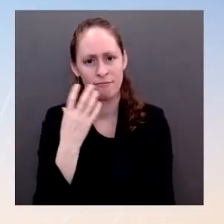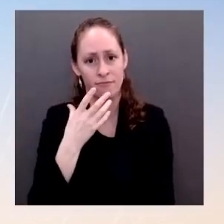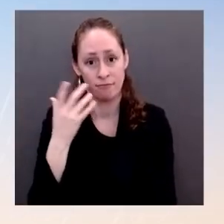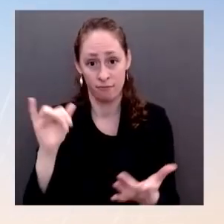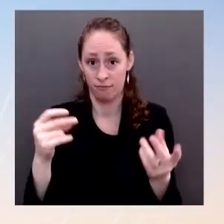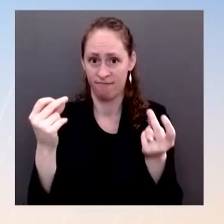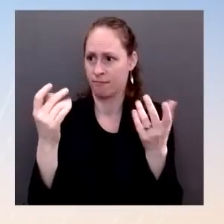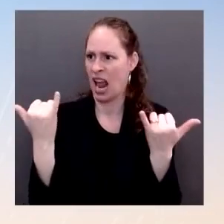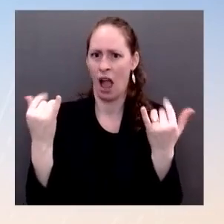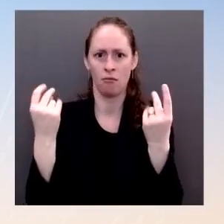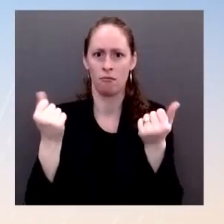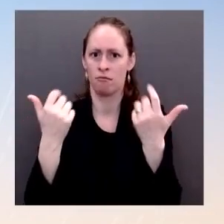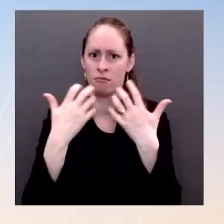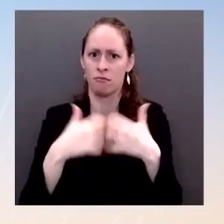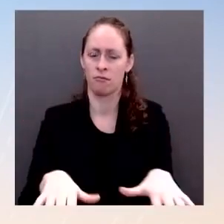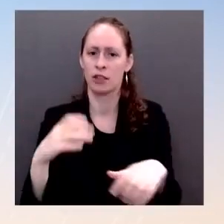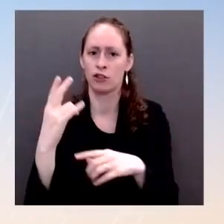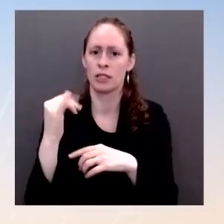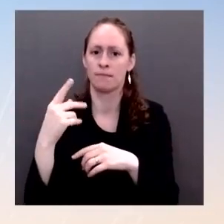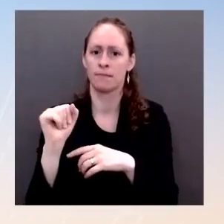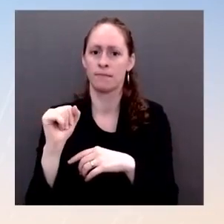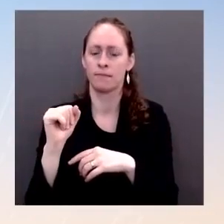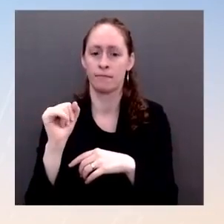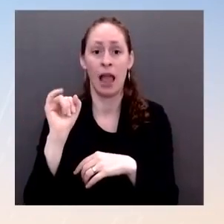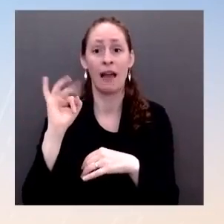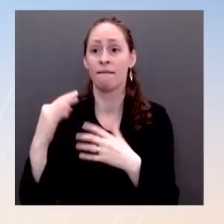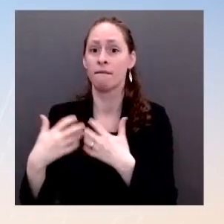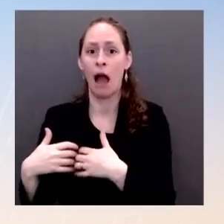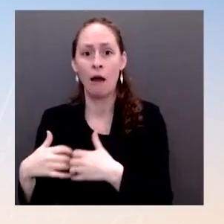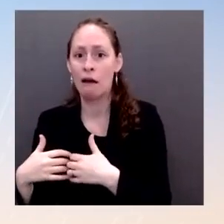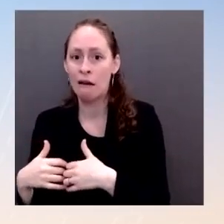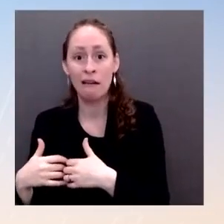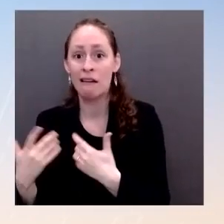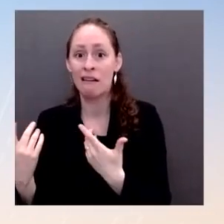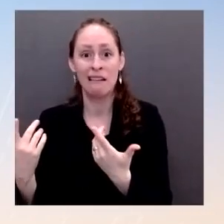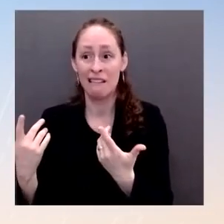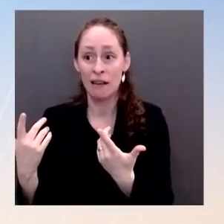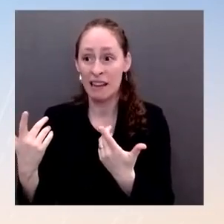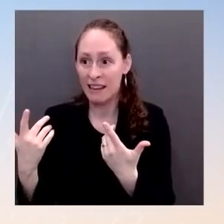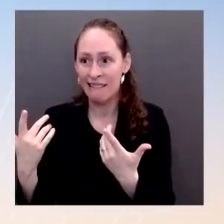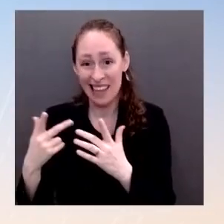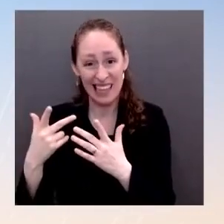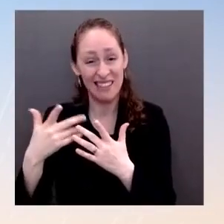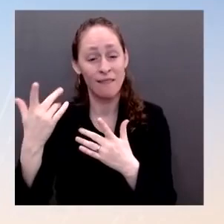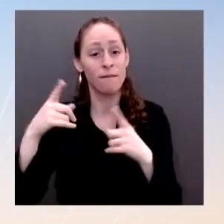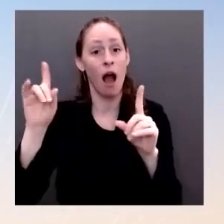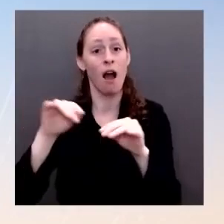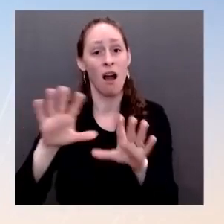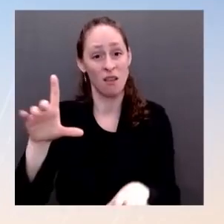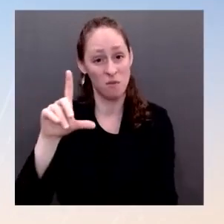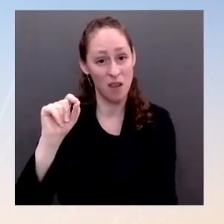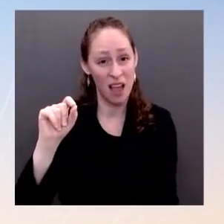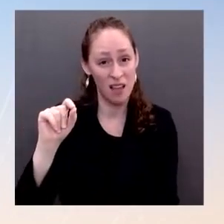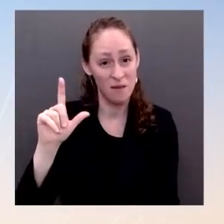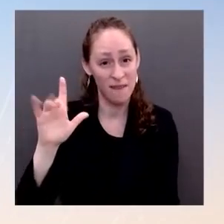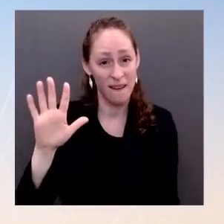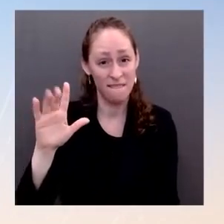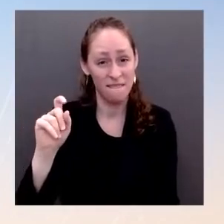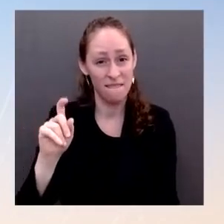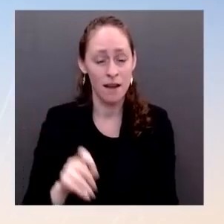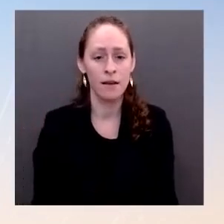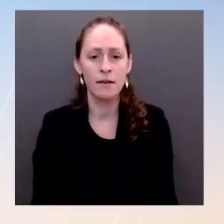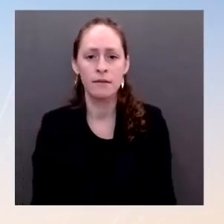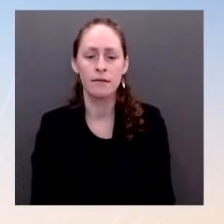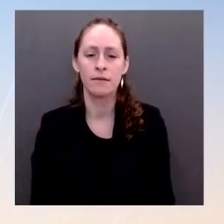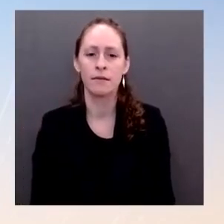an important step forward in ensuring that we have manufacturing capacity here in the United States so that we don't have a chip shortage in the future. But we